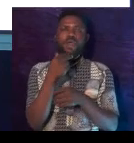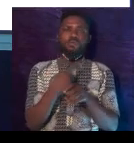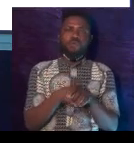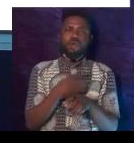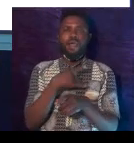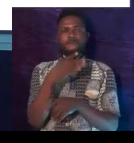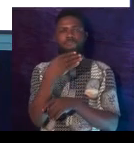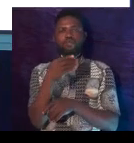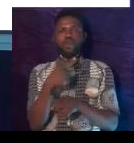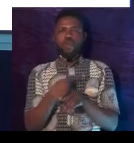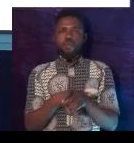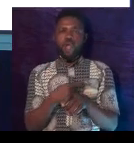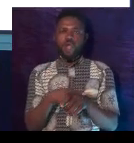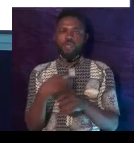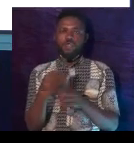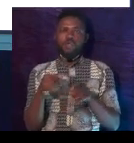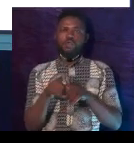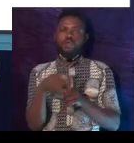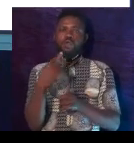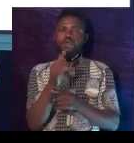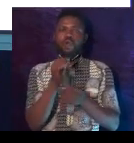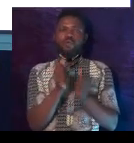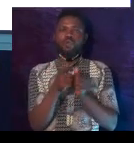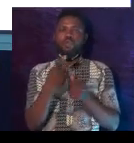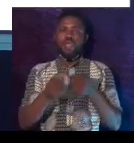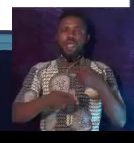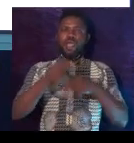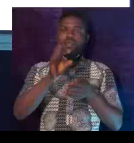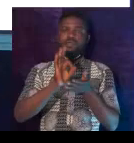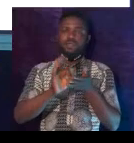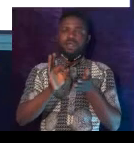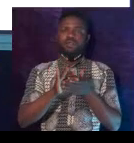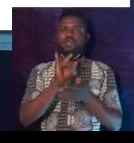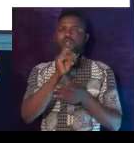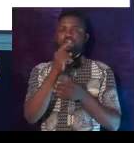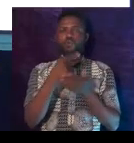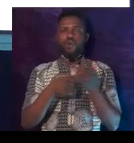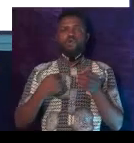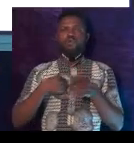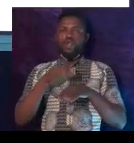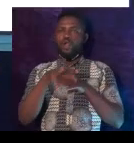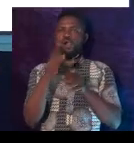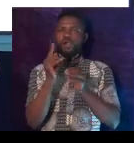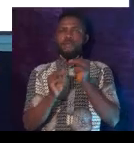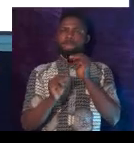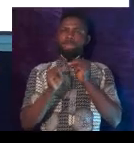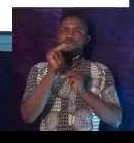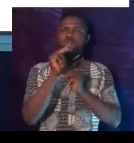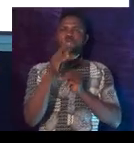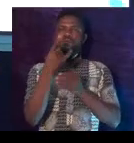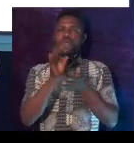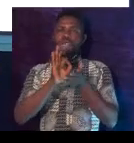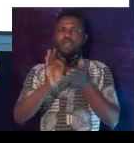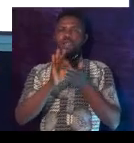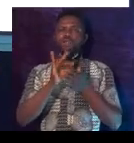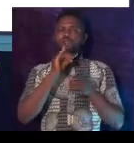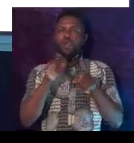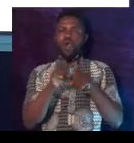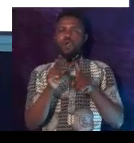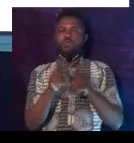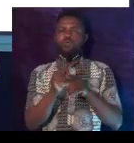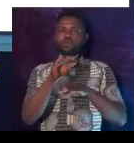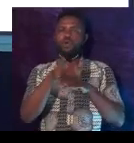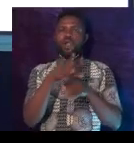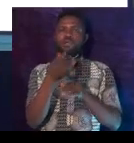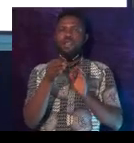red balls, and blue balls. So now the one with the highest count is the one we call the mode. Remember that the count is